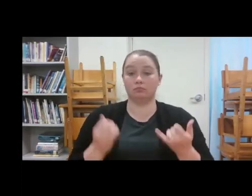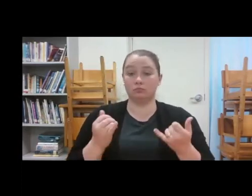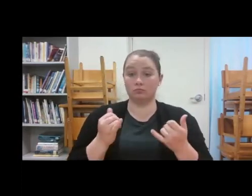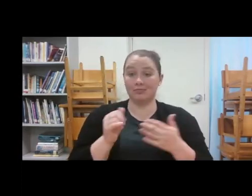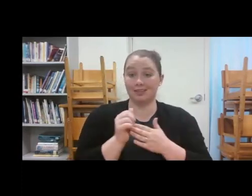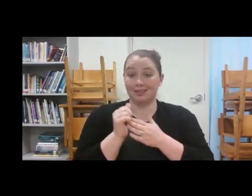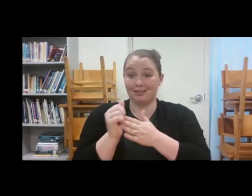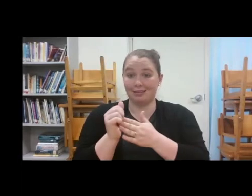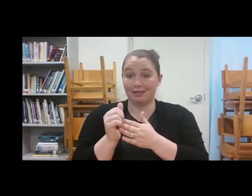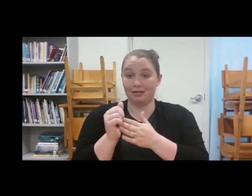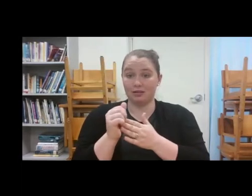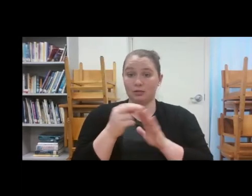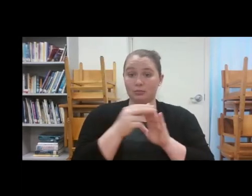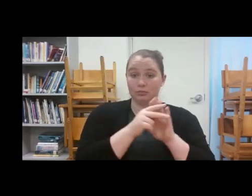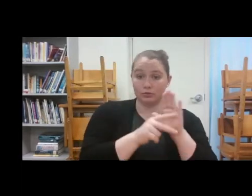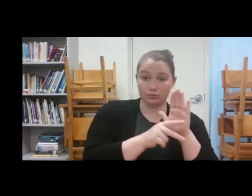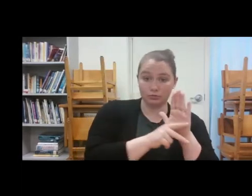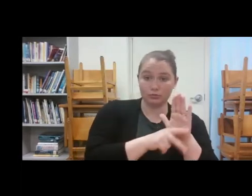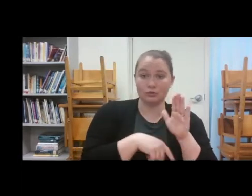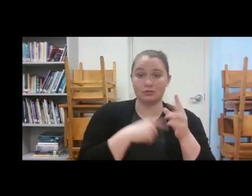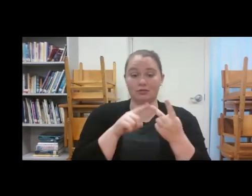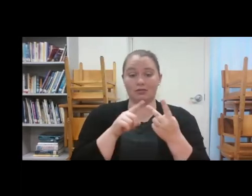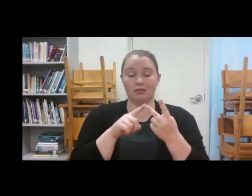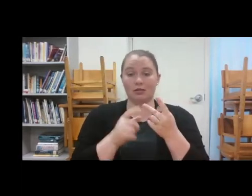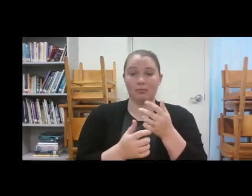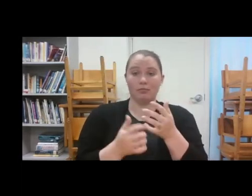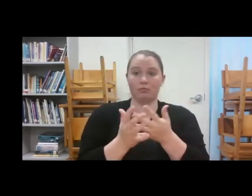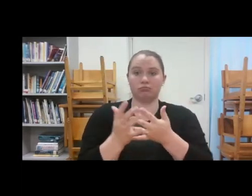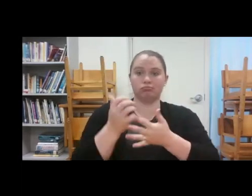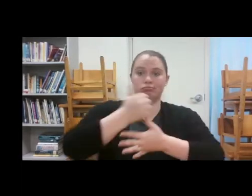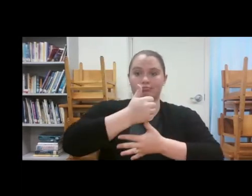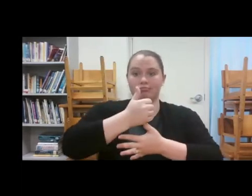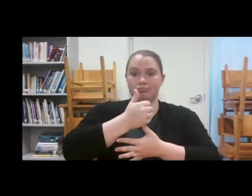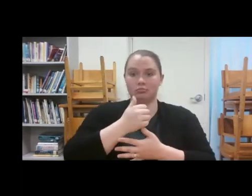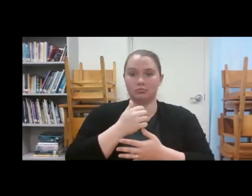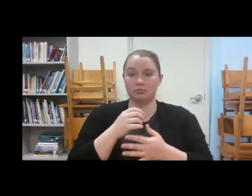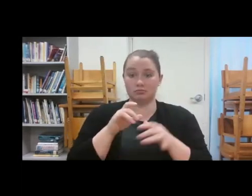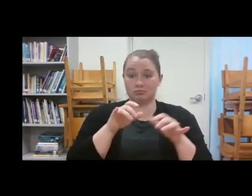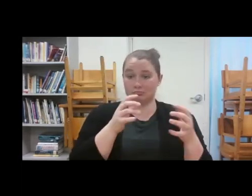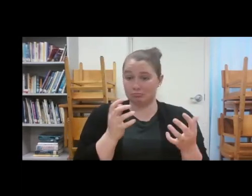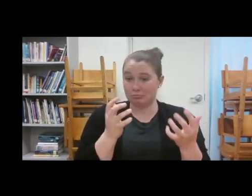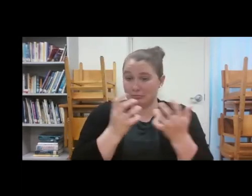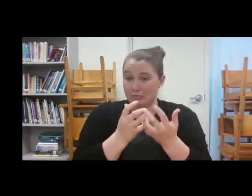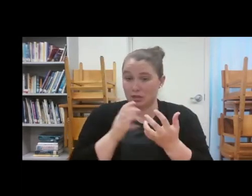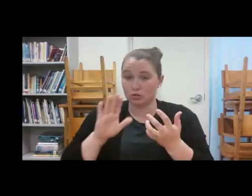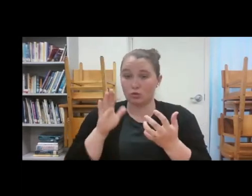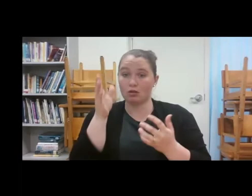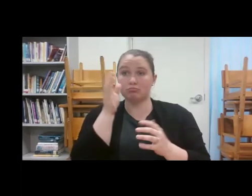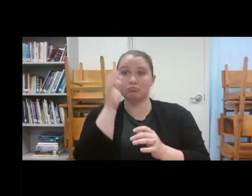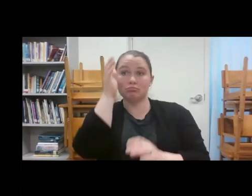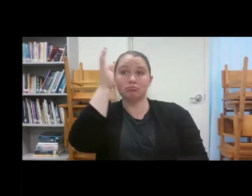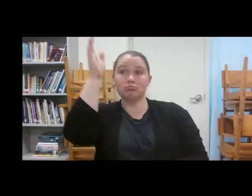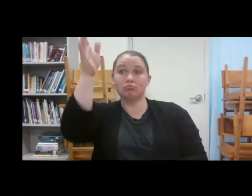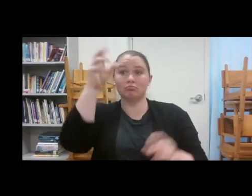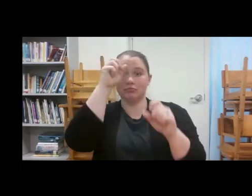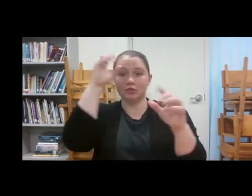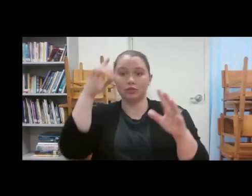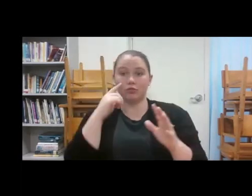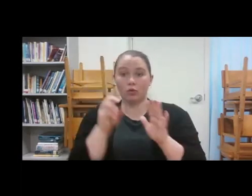and the priorities align with your expectations of support of the long-term vision for Waco